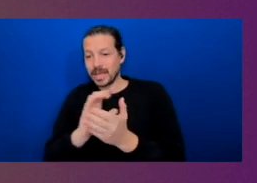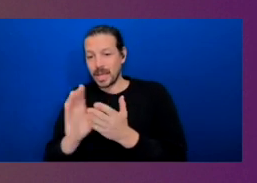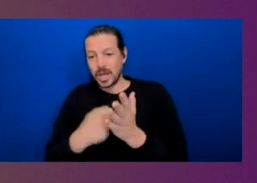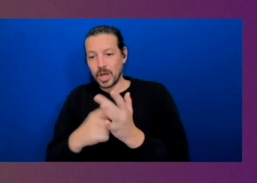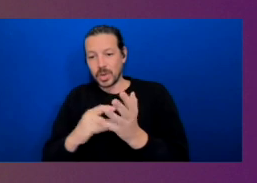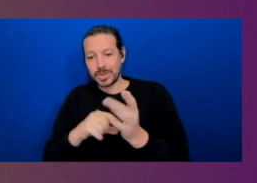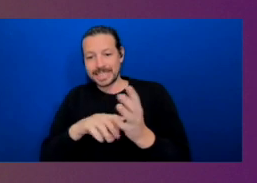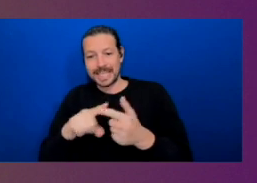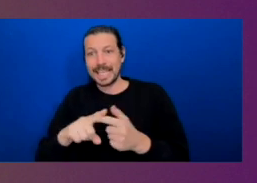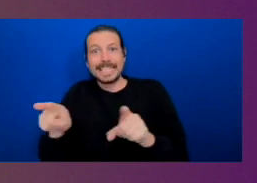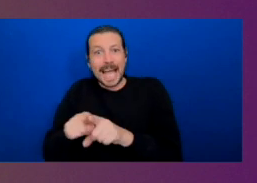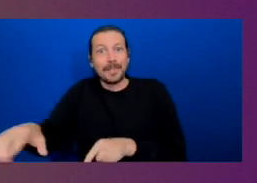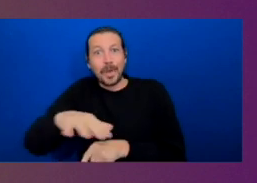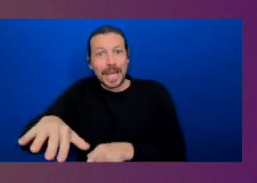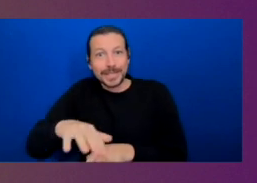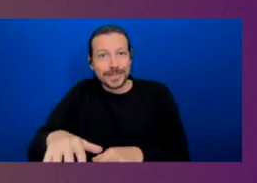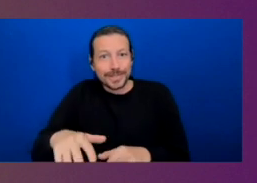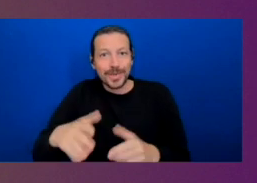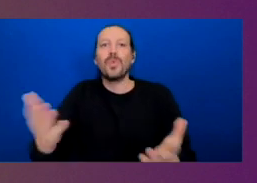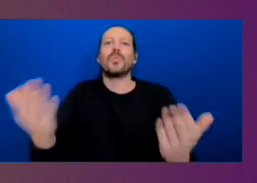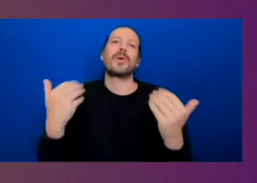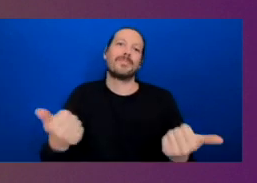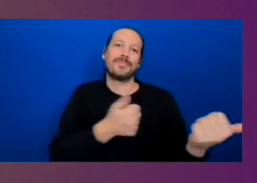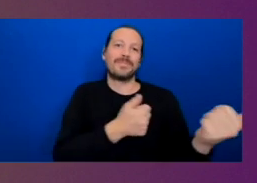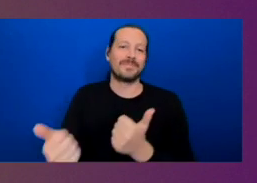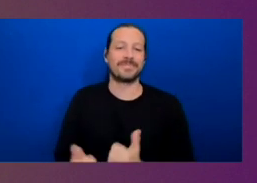welcome to you all. It's great to have you along.